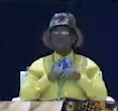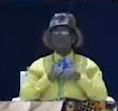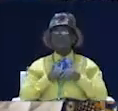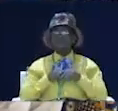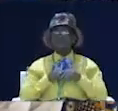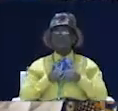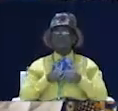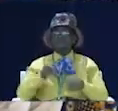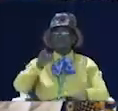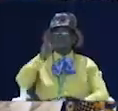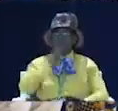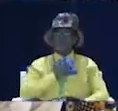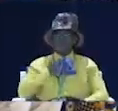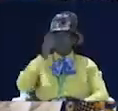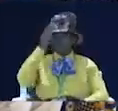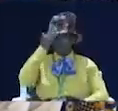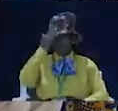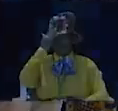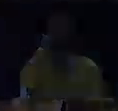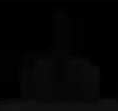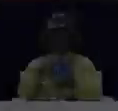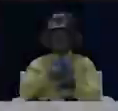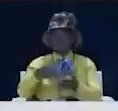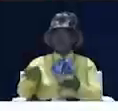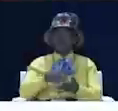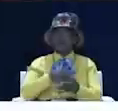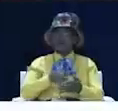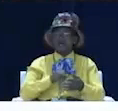I knew something's about to happen.